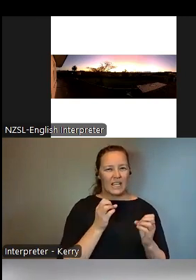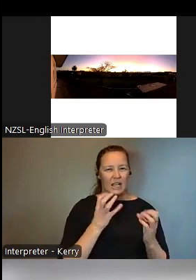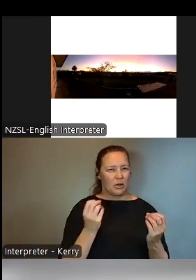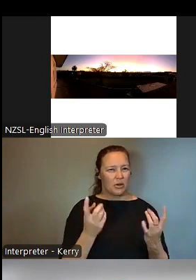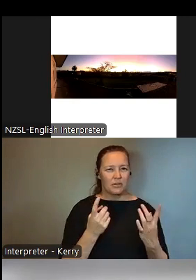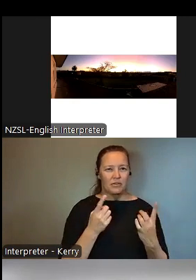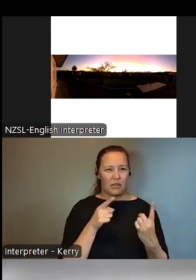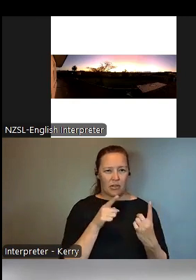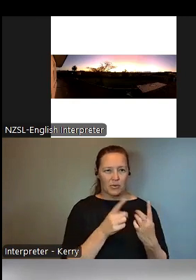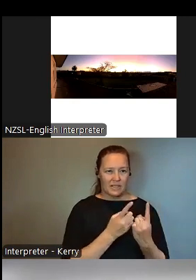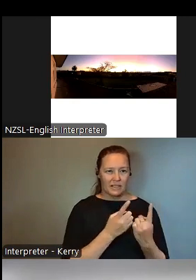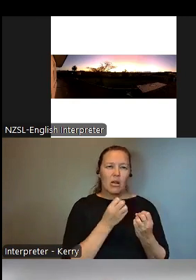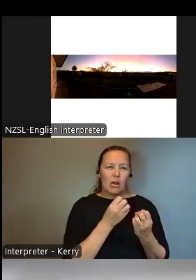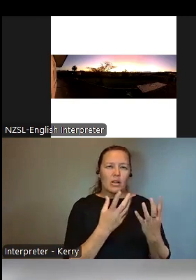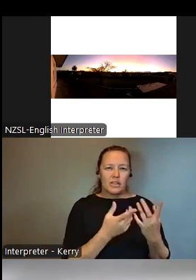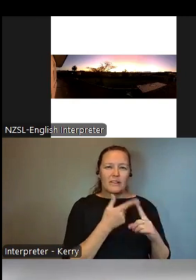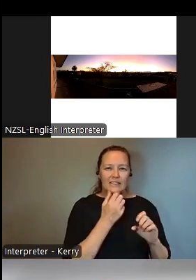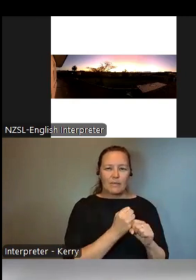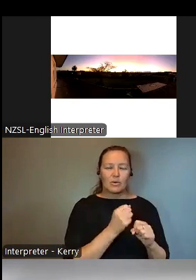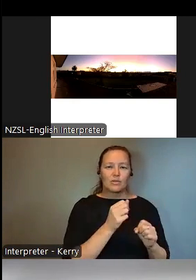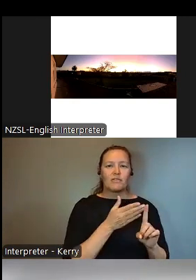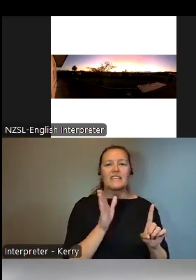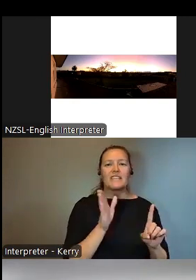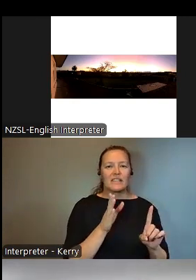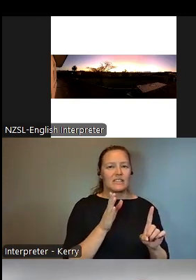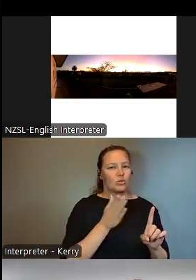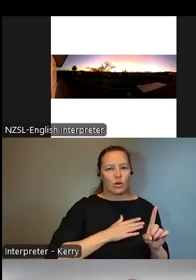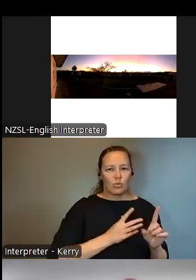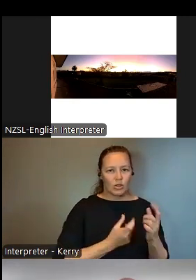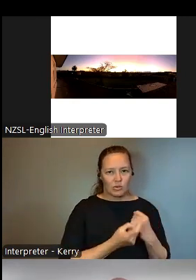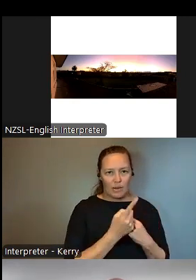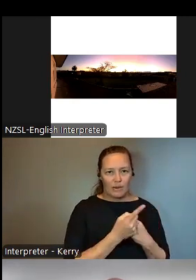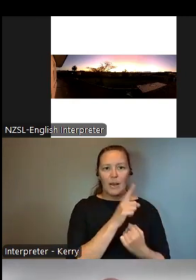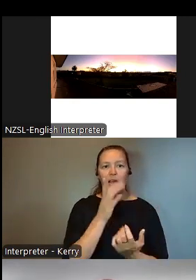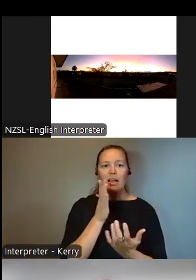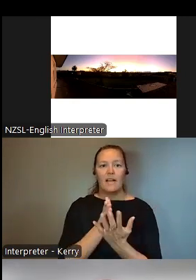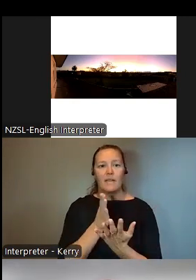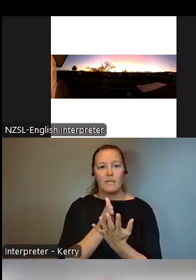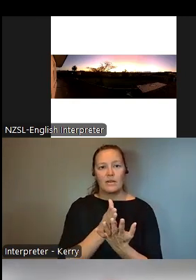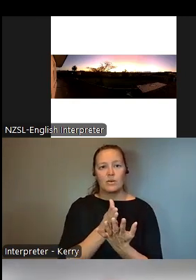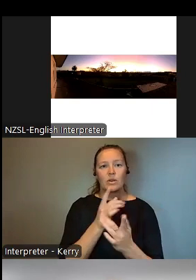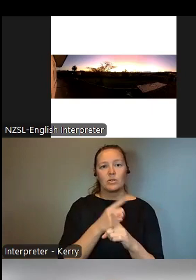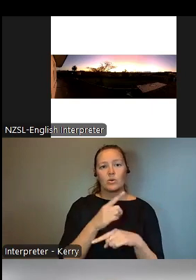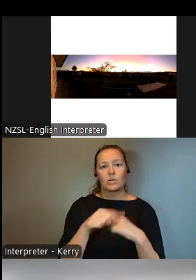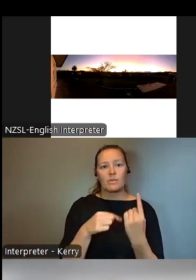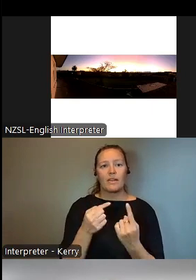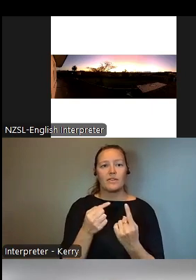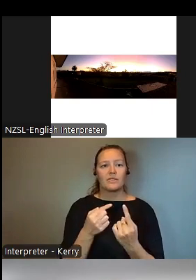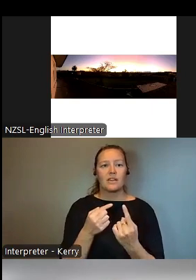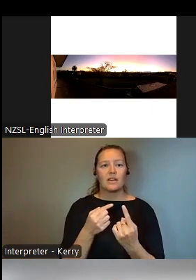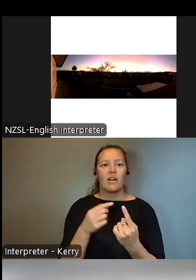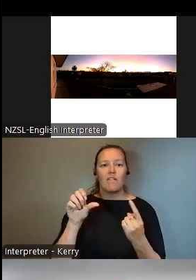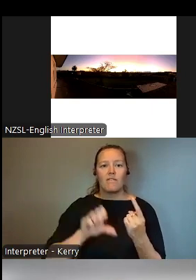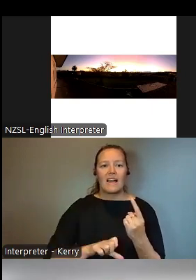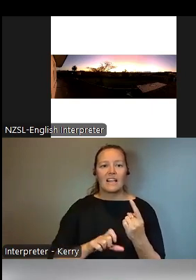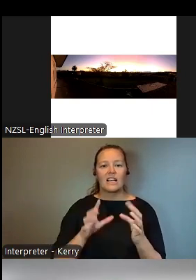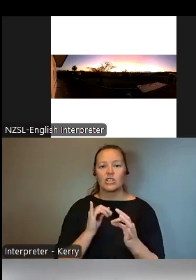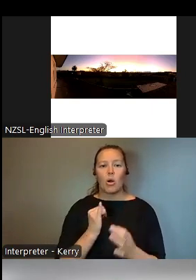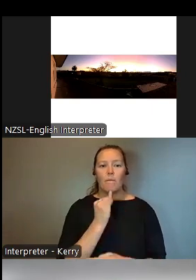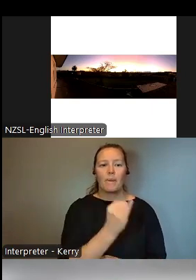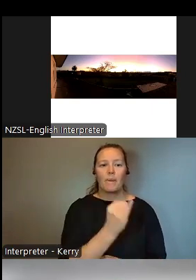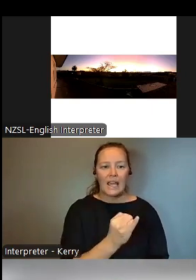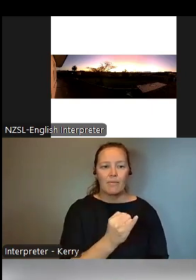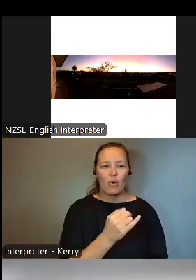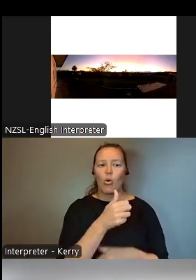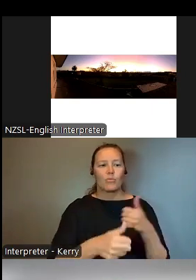range of those examples of deviance. In the middle, Edmondson talks about failure that is neither blame nor